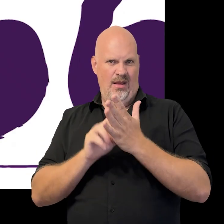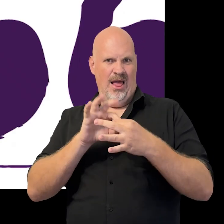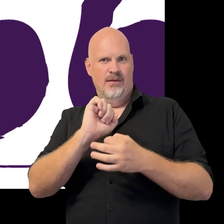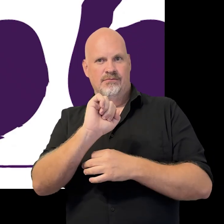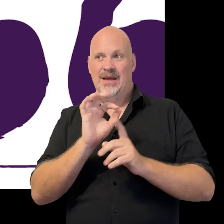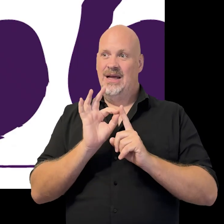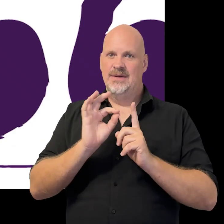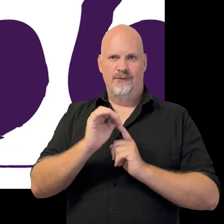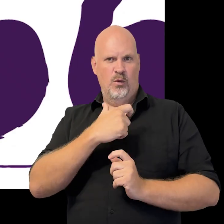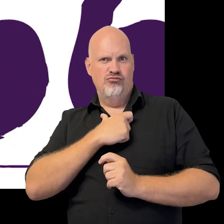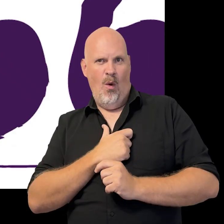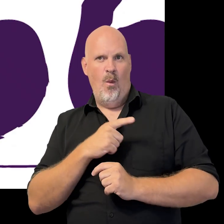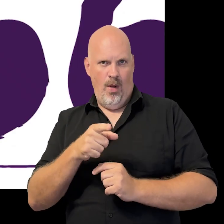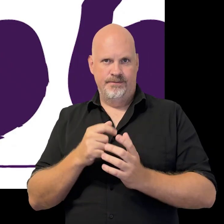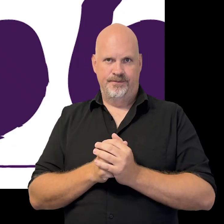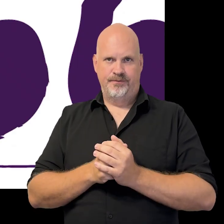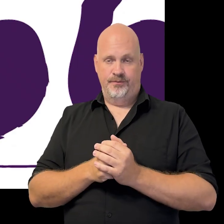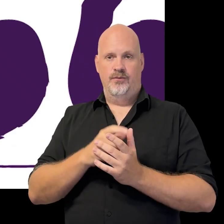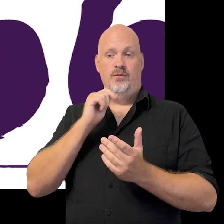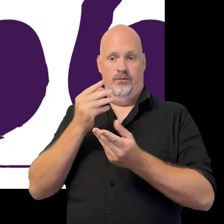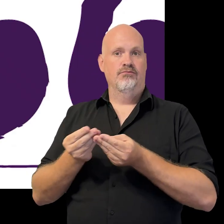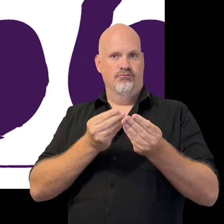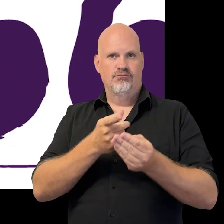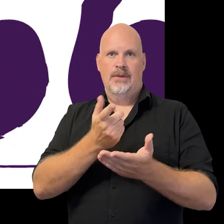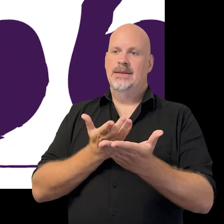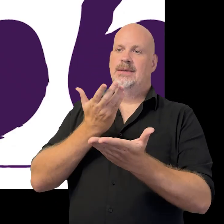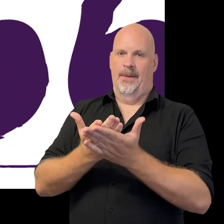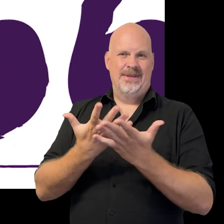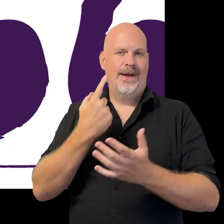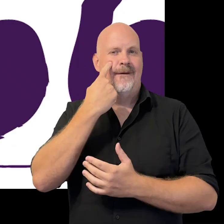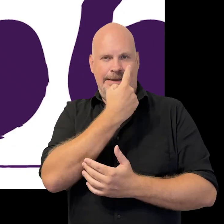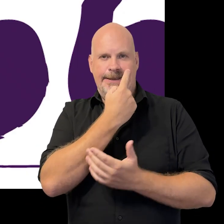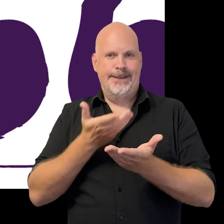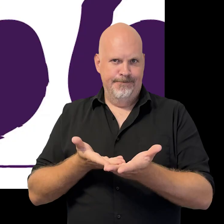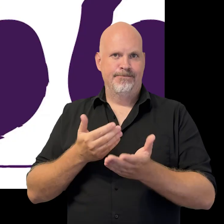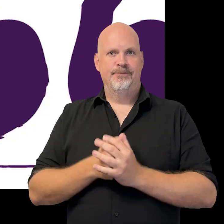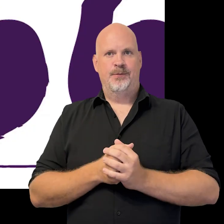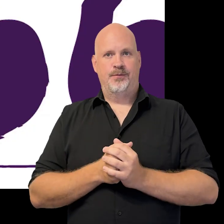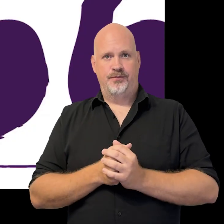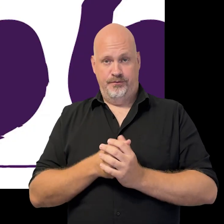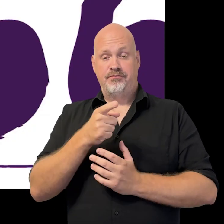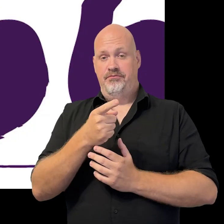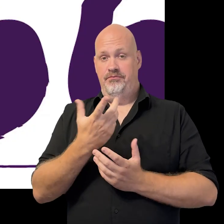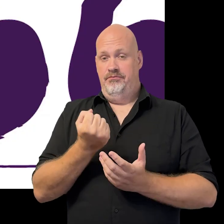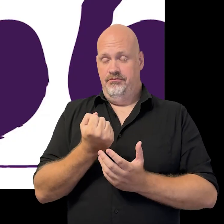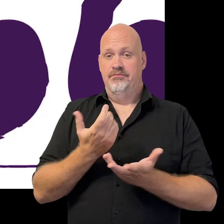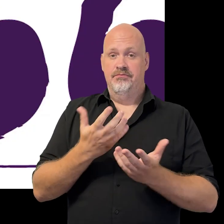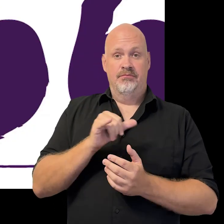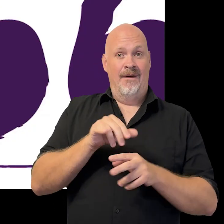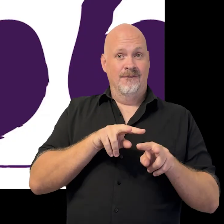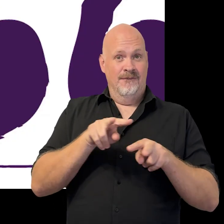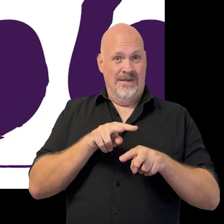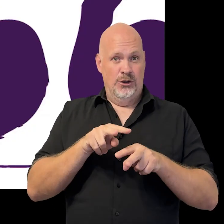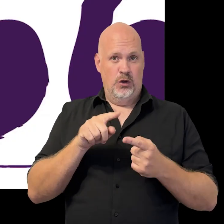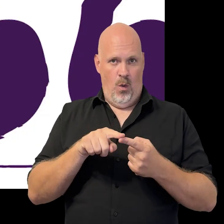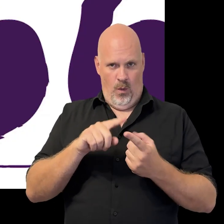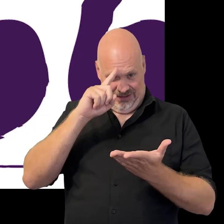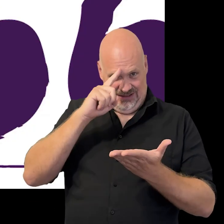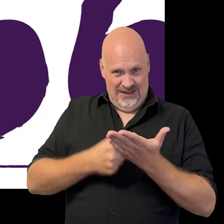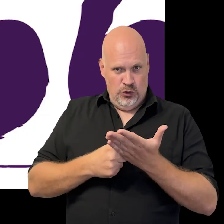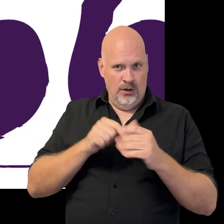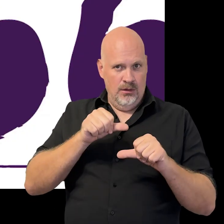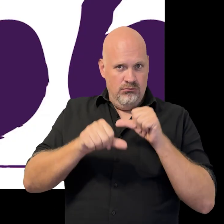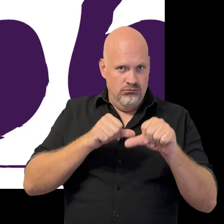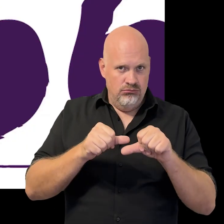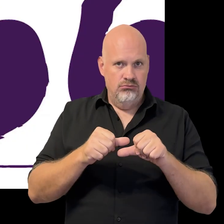looking at what has already been written about your research subject. So the purpose then of the